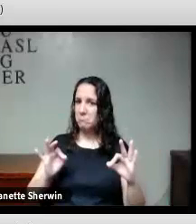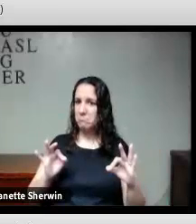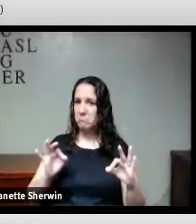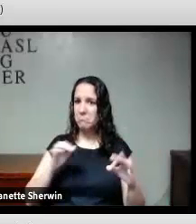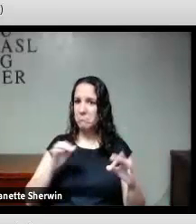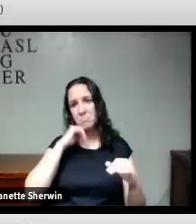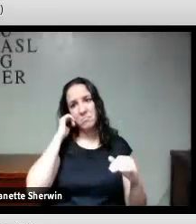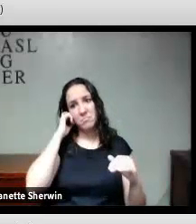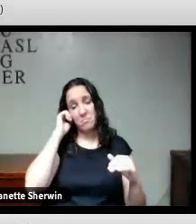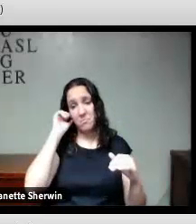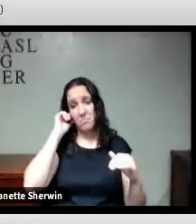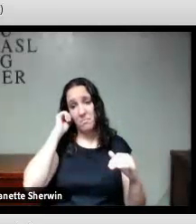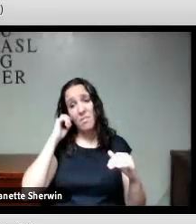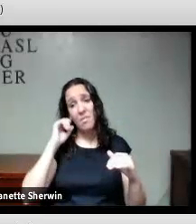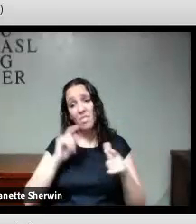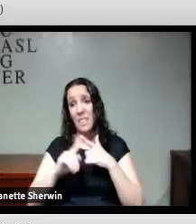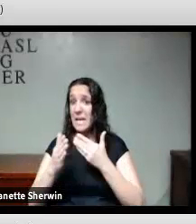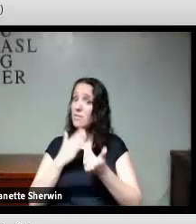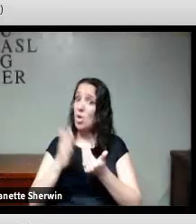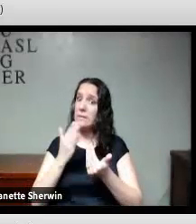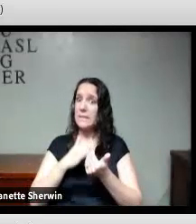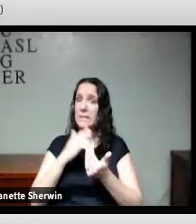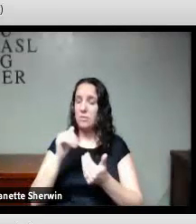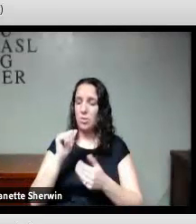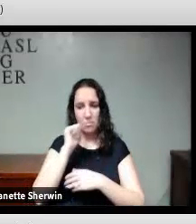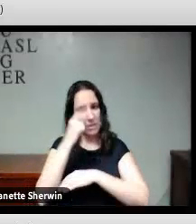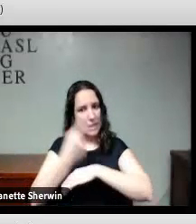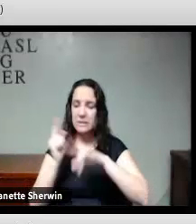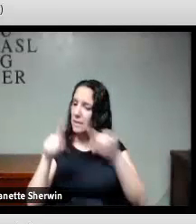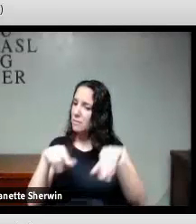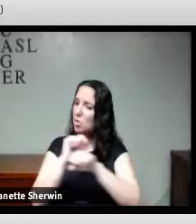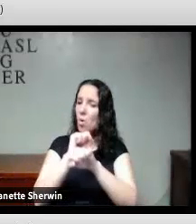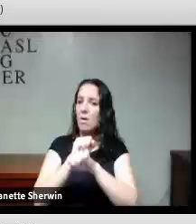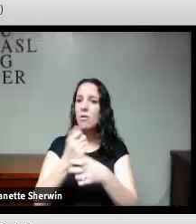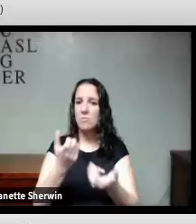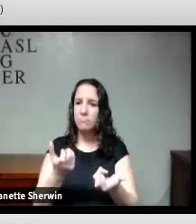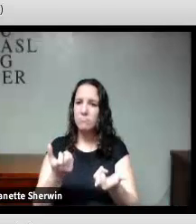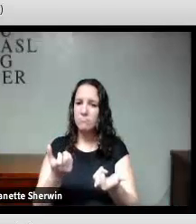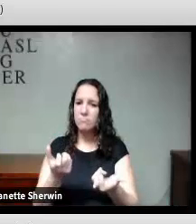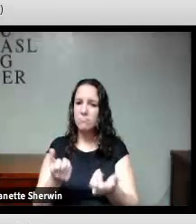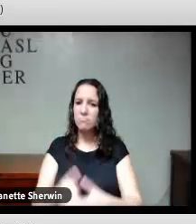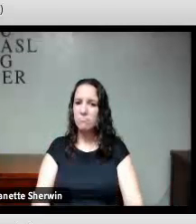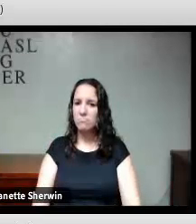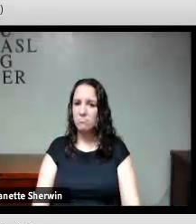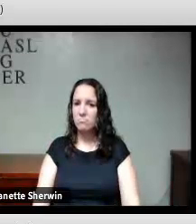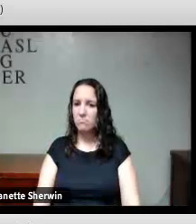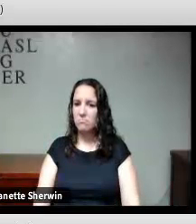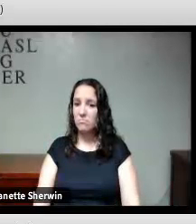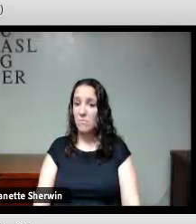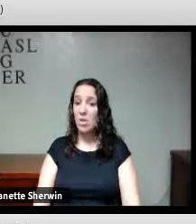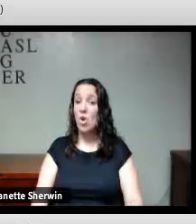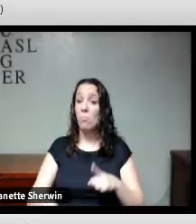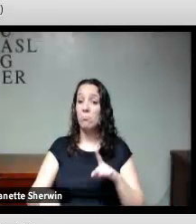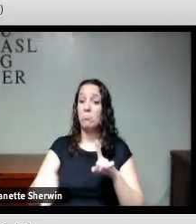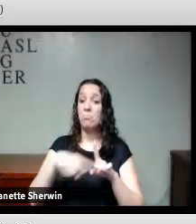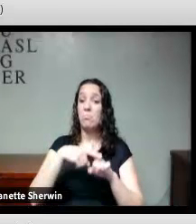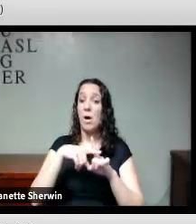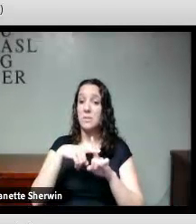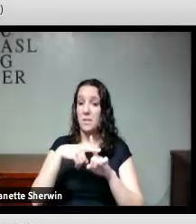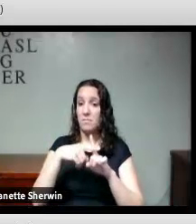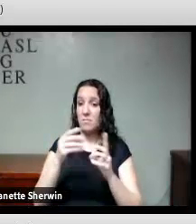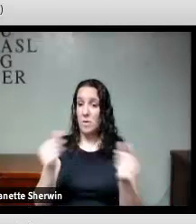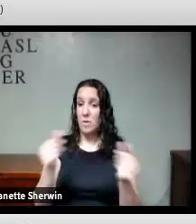then it's a lot easier to get up and go to work the next morning. And Lynn says, yes, Actually, positive resolution feels great. Exactly, Lynn.